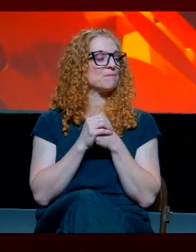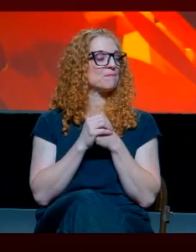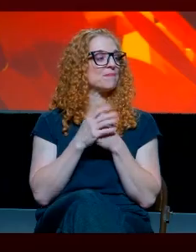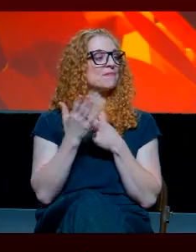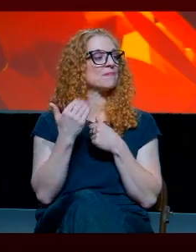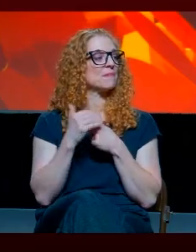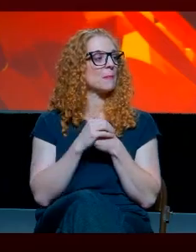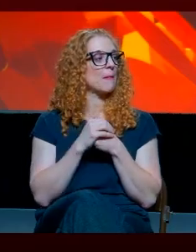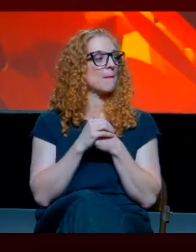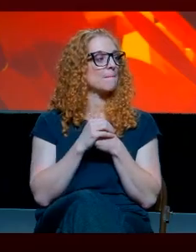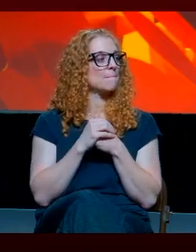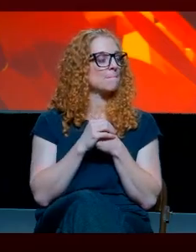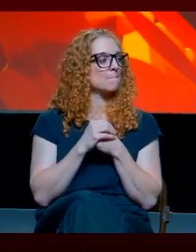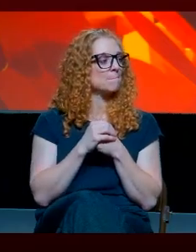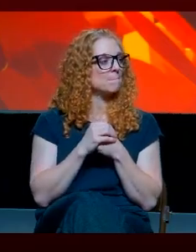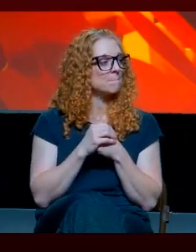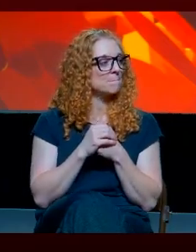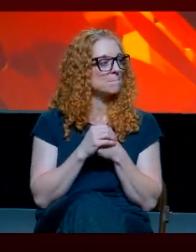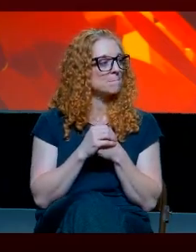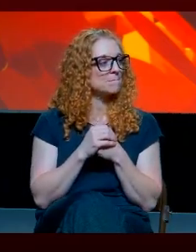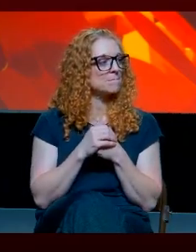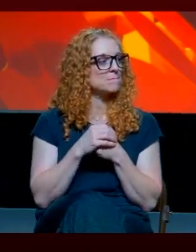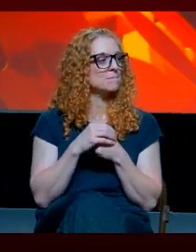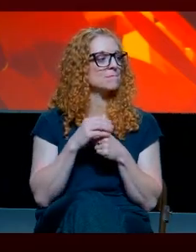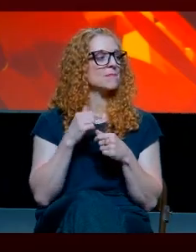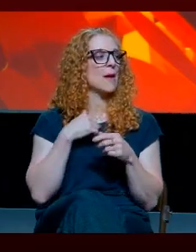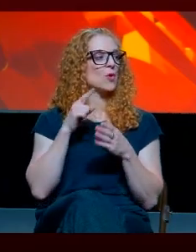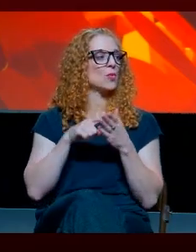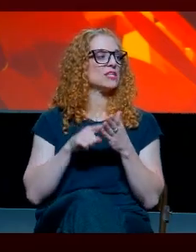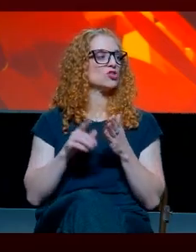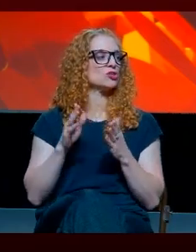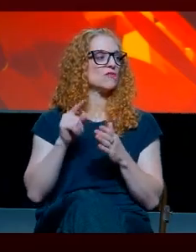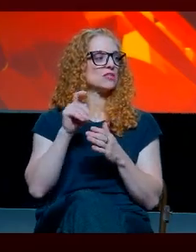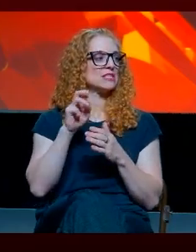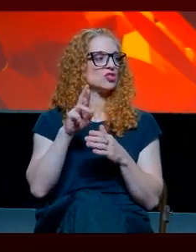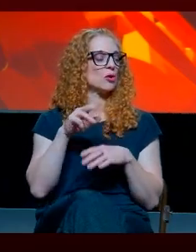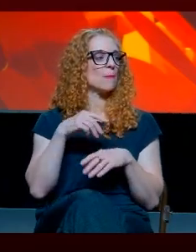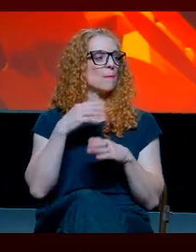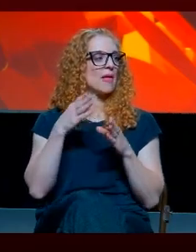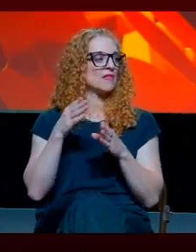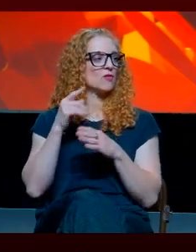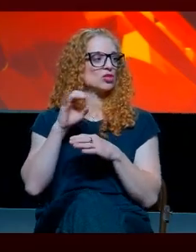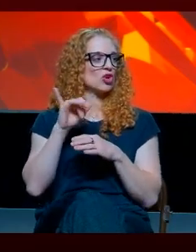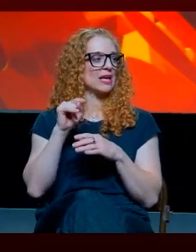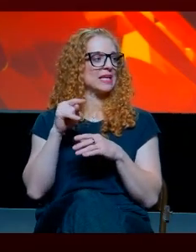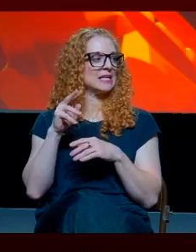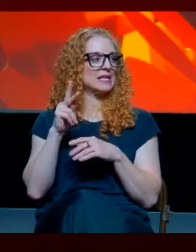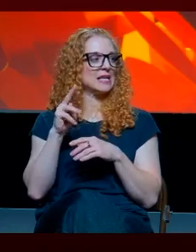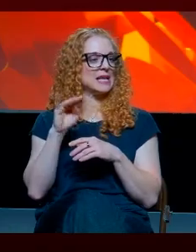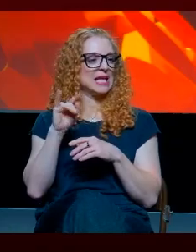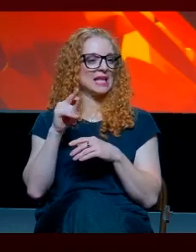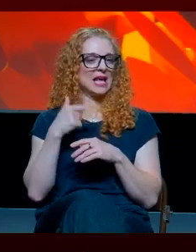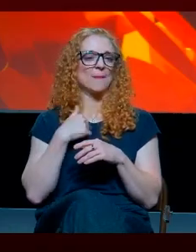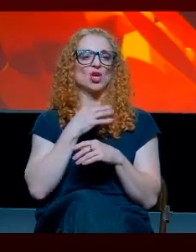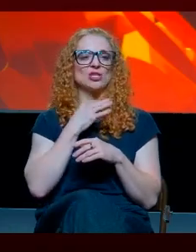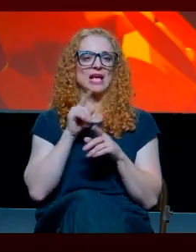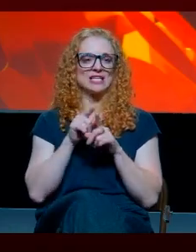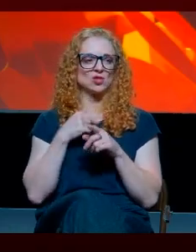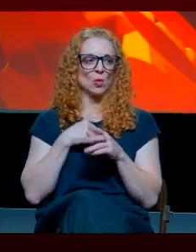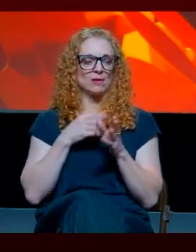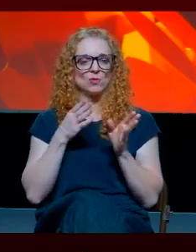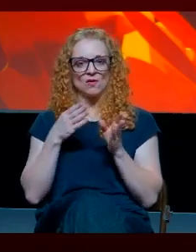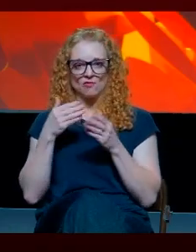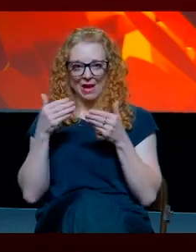Please. Williams. I'm a researcher in tensor network methods for circuit knitting. I'm curious, as we move past this regime where we're